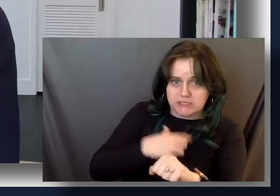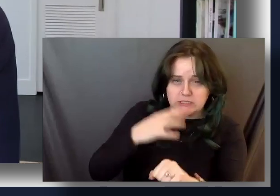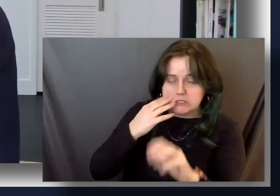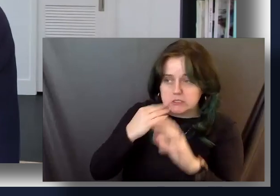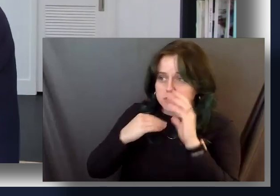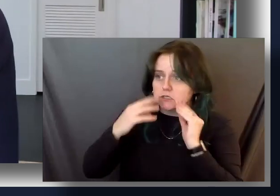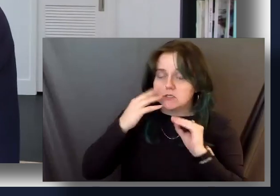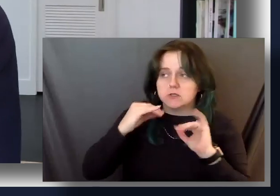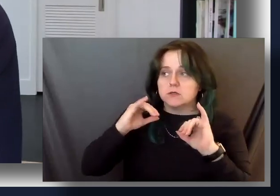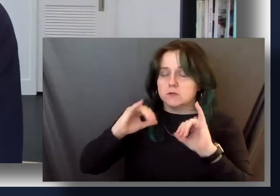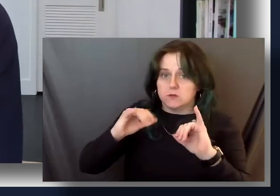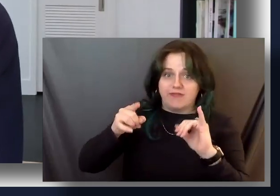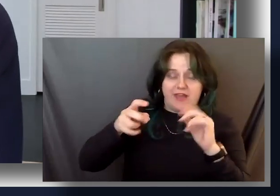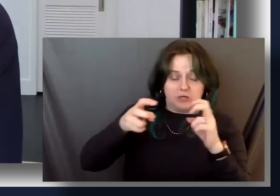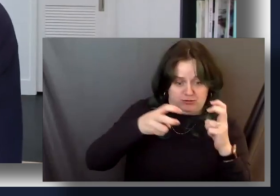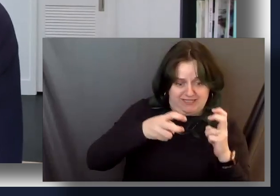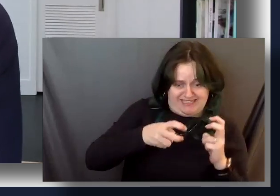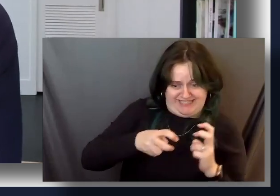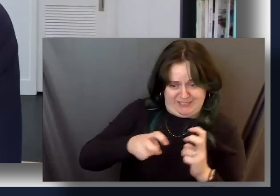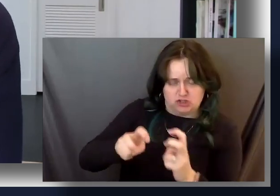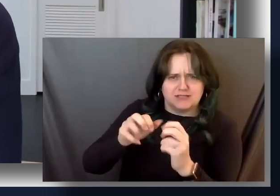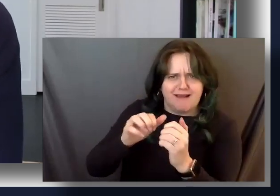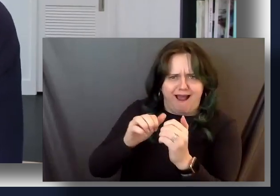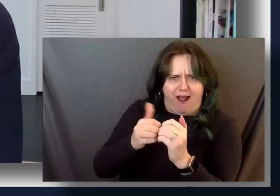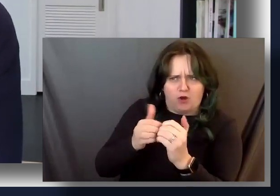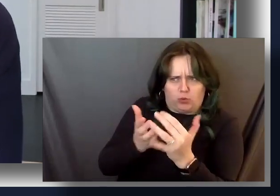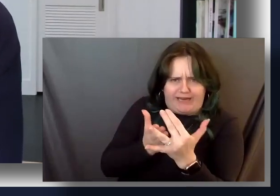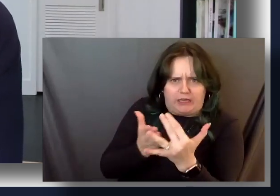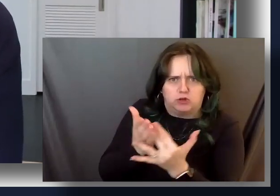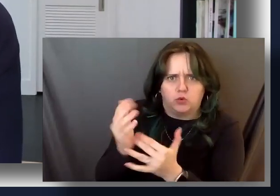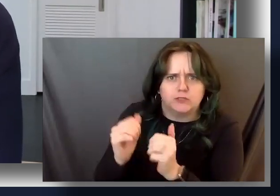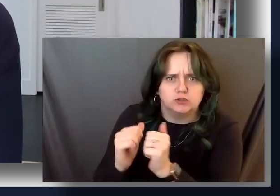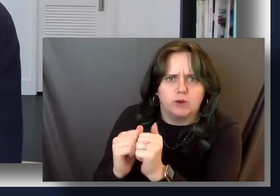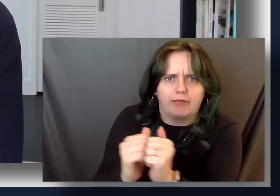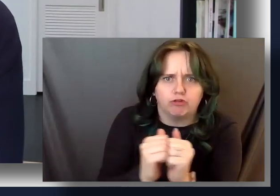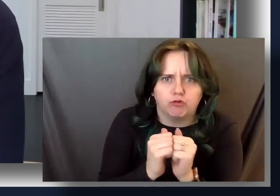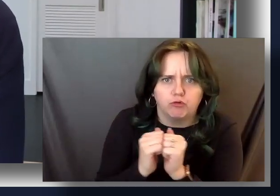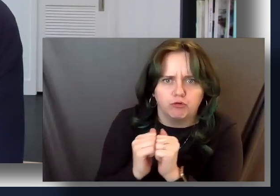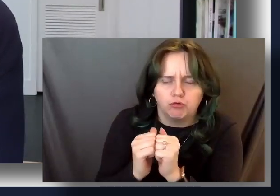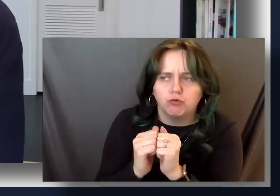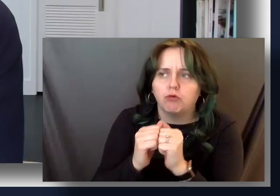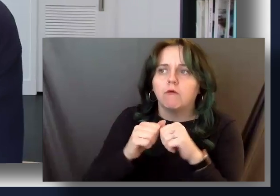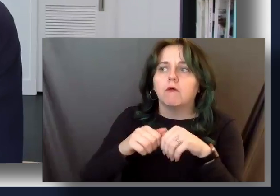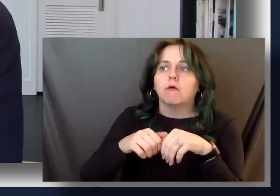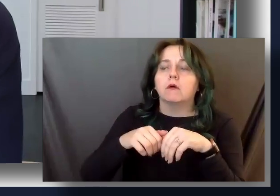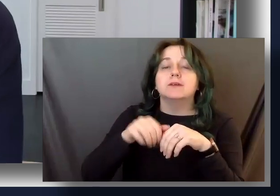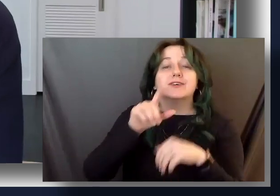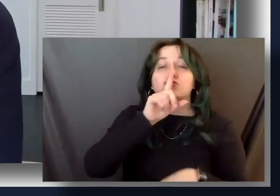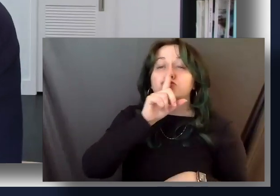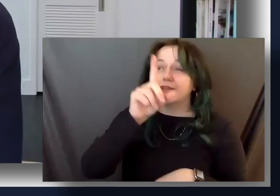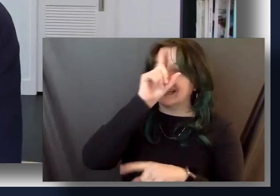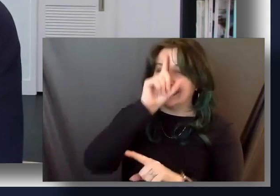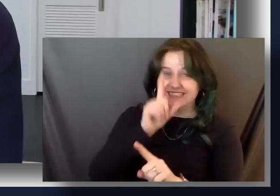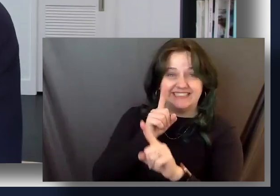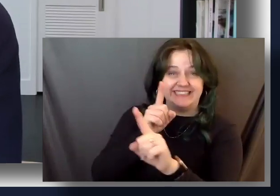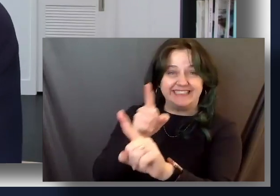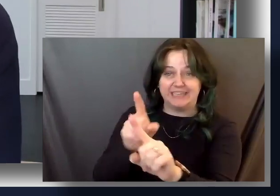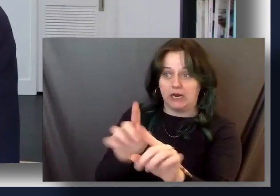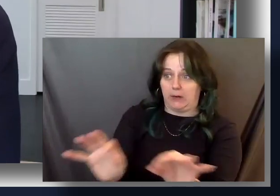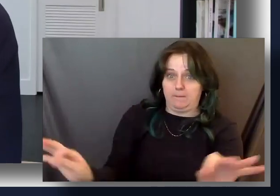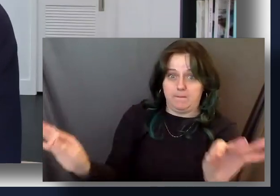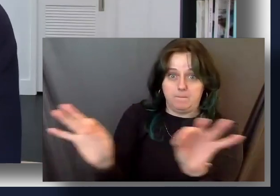really work through these transitions that everyone's going to go through. And in the end,